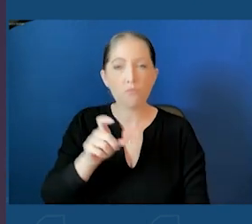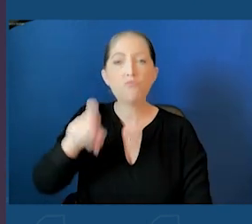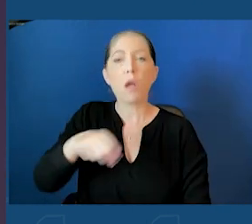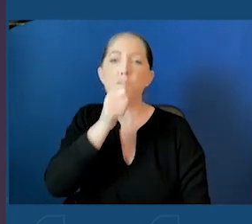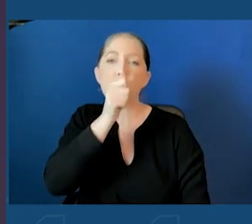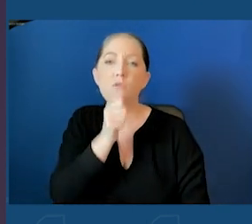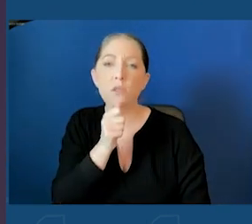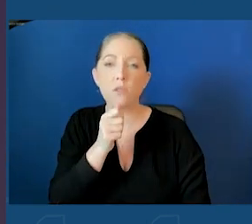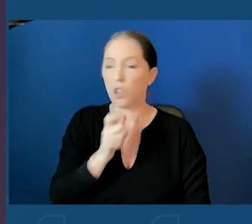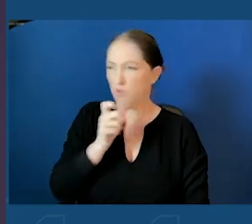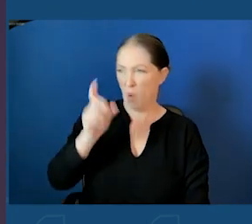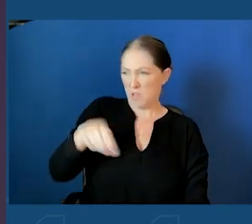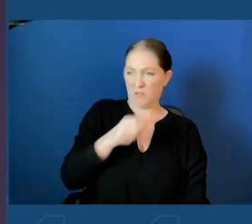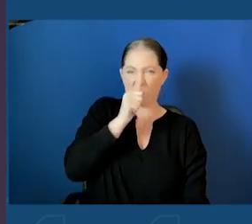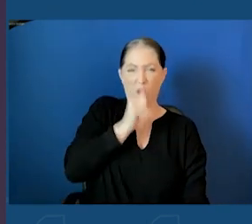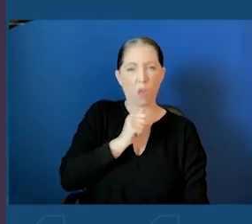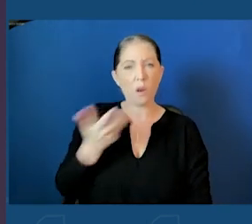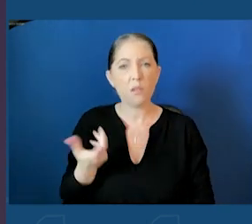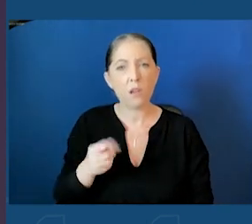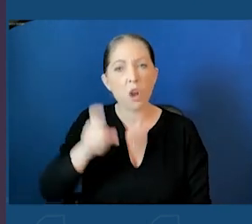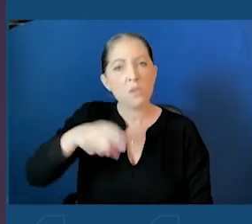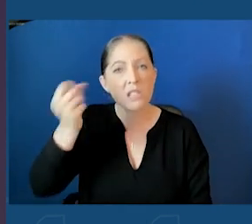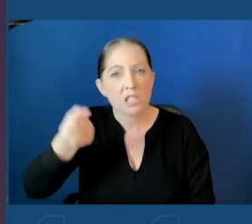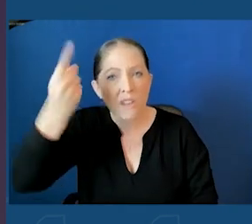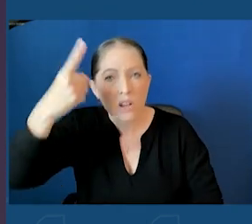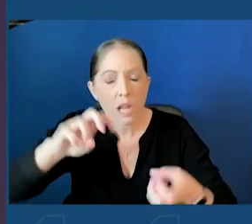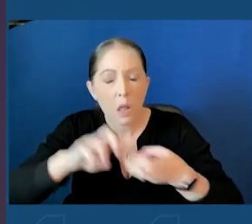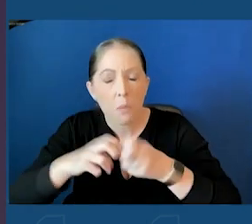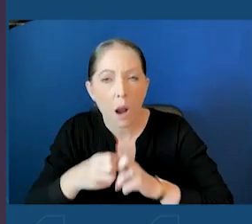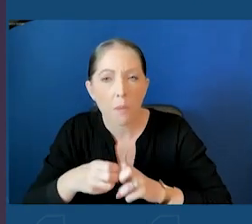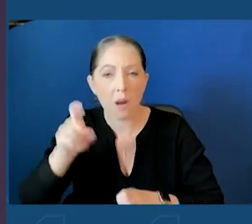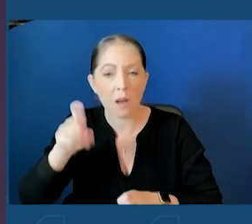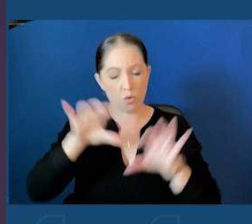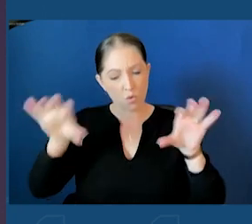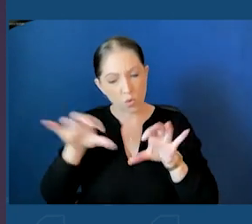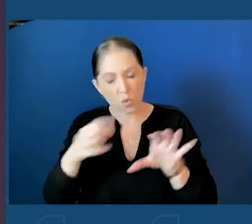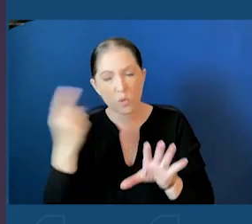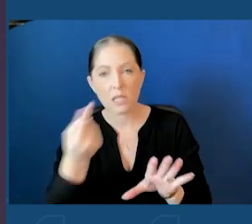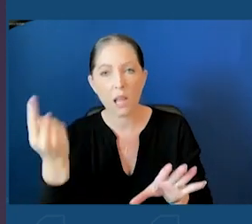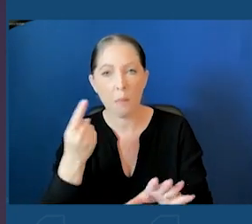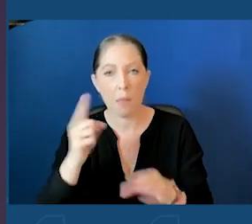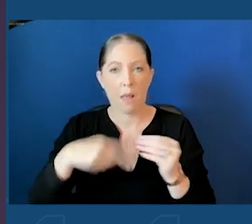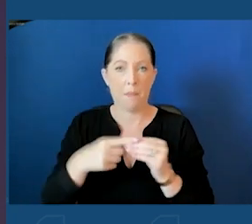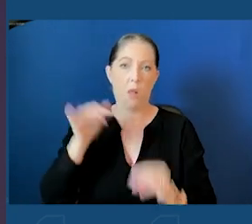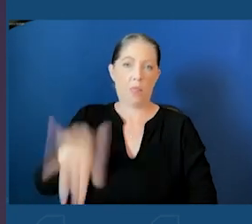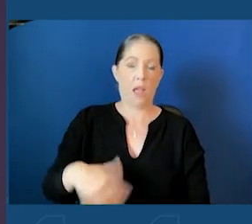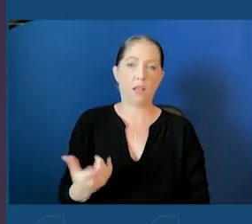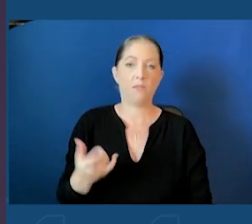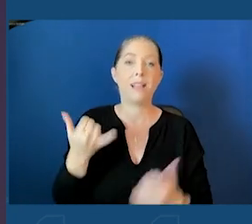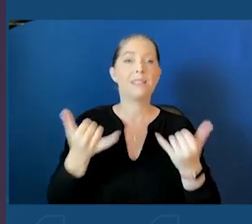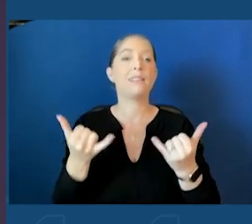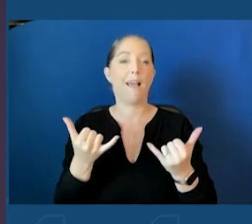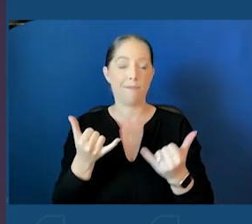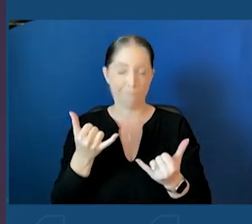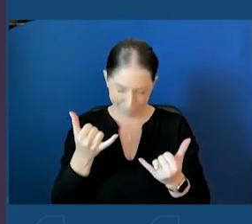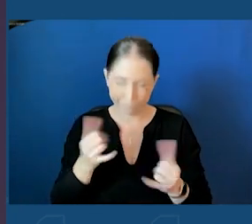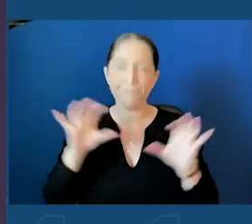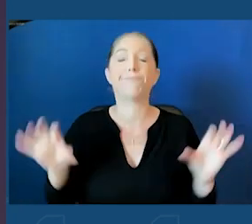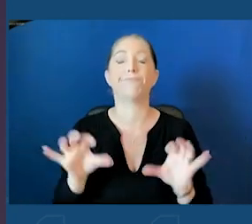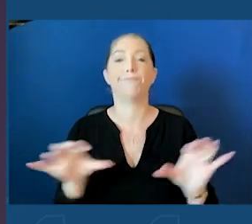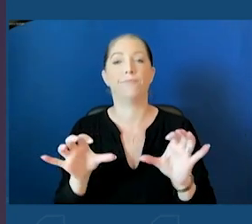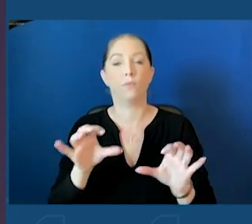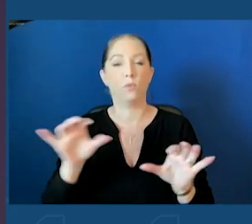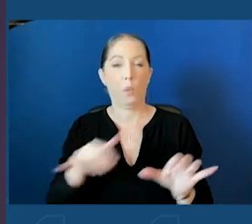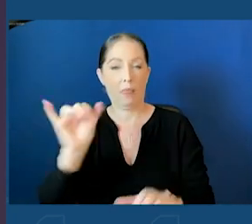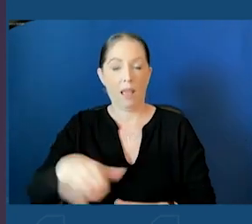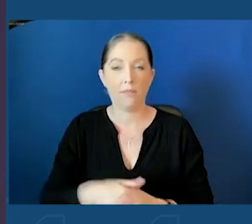be tolerant. We've got to understand the problem and do something about it, and I think today we are doing that. So again, I thank